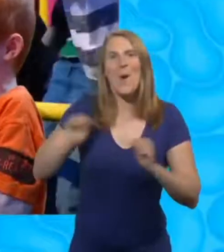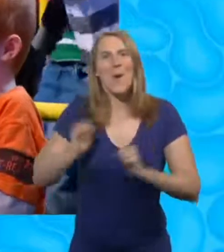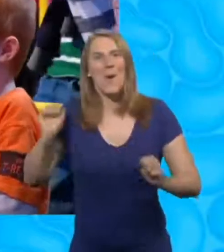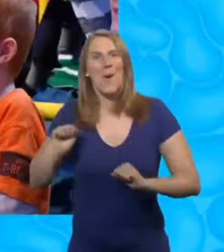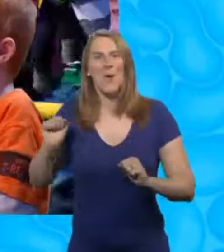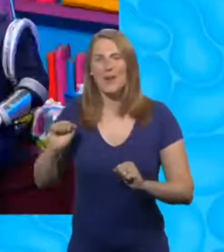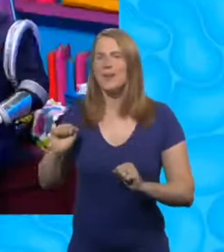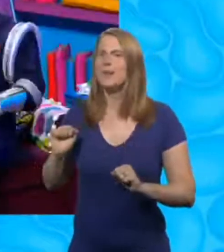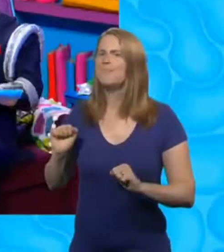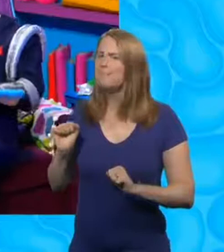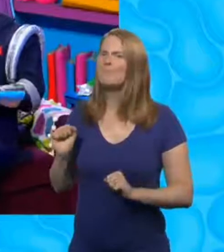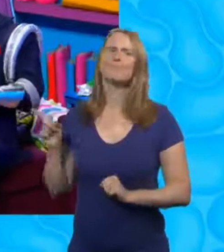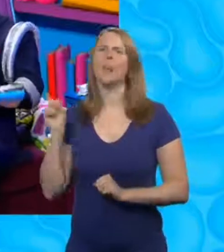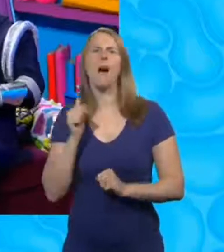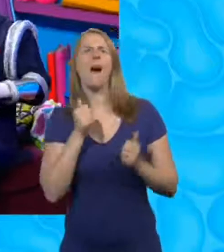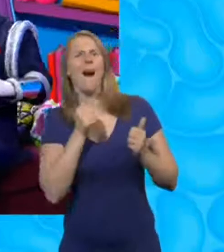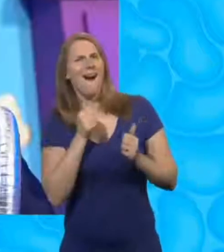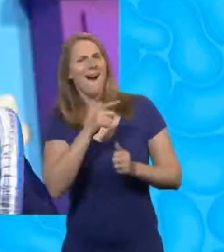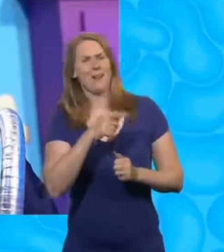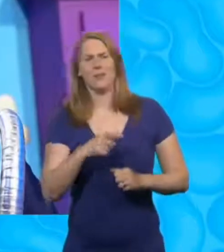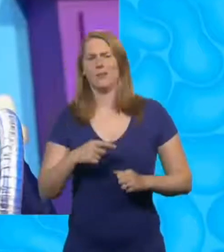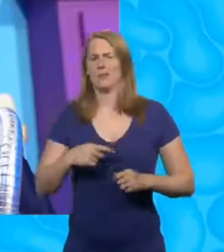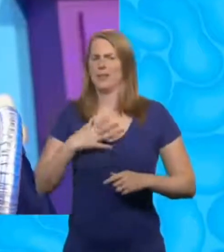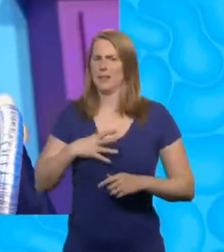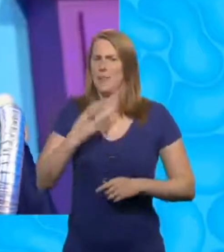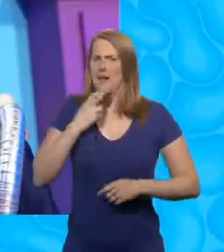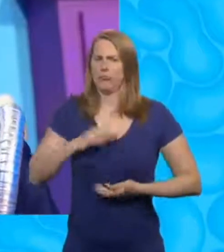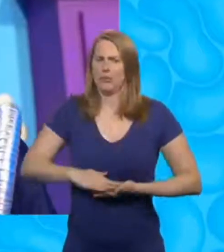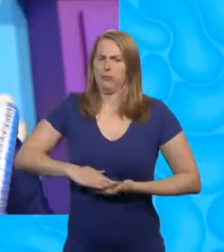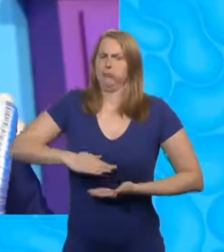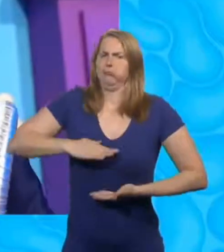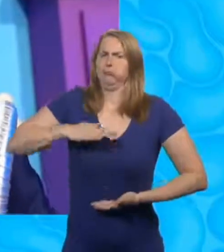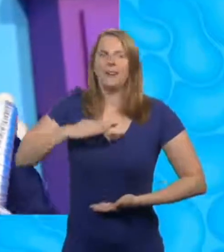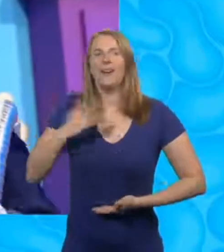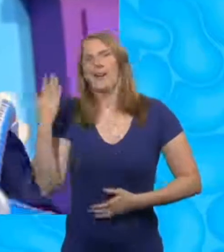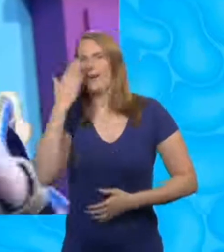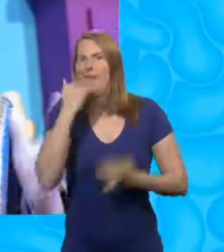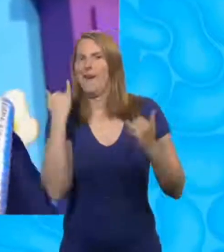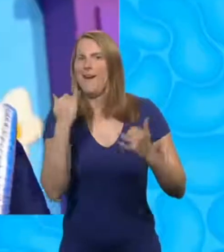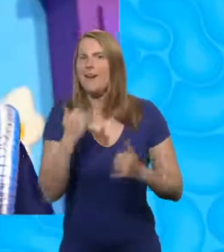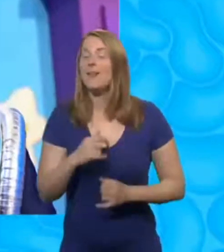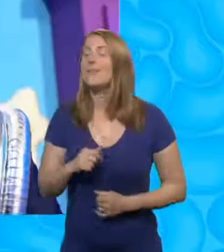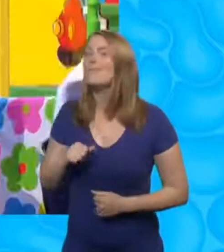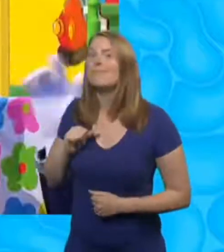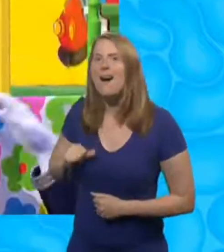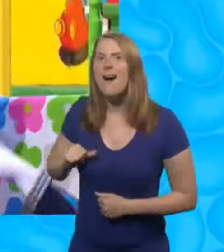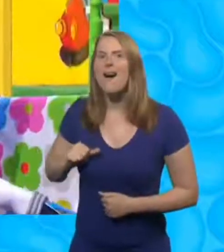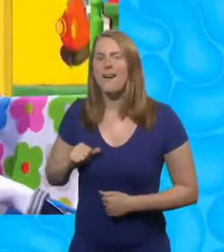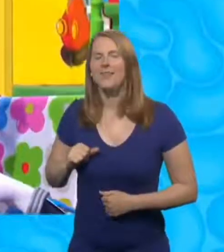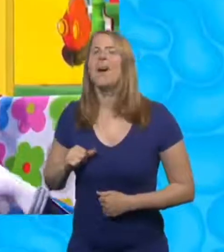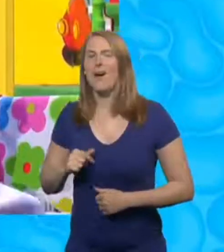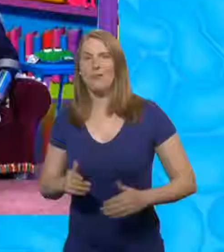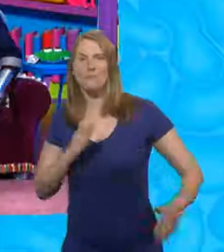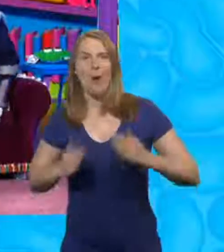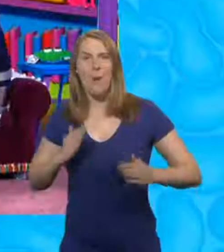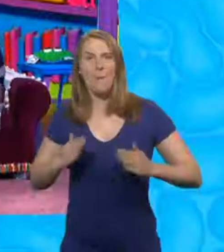perfect excuse for you to go and recharge those batteries. Oh, I think it's working already, sir. Oh. I mean, a robot ball would be just the thing to get me cogs whirring again. And,